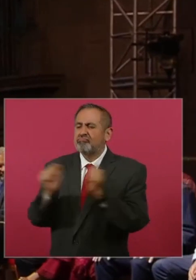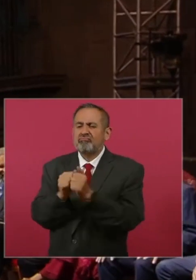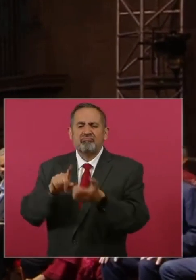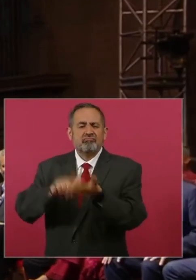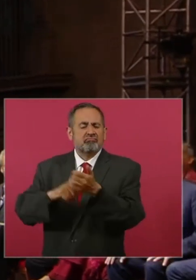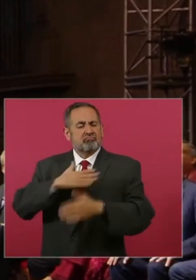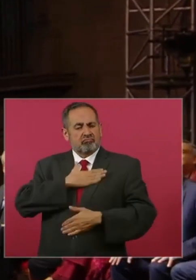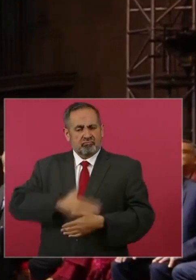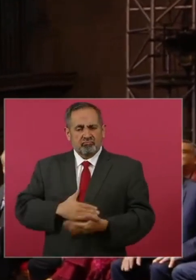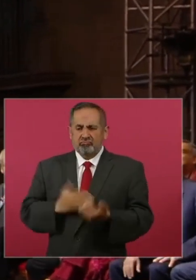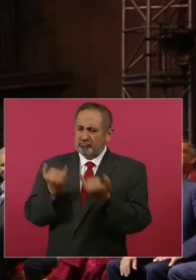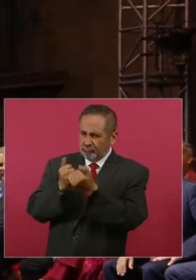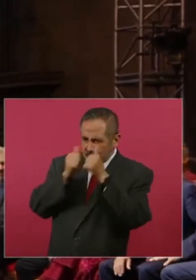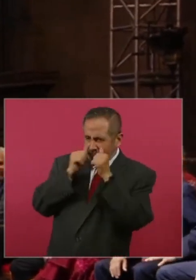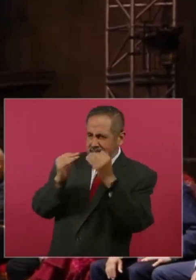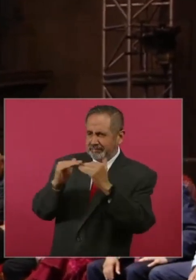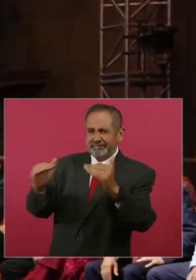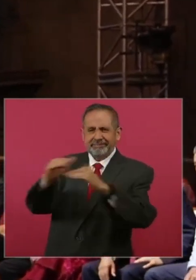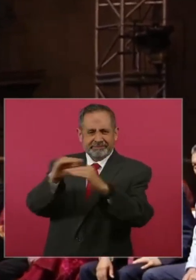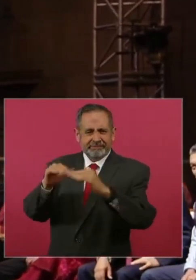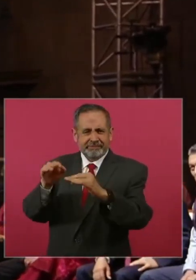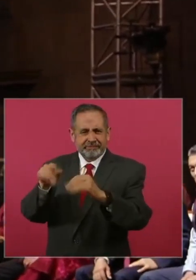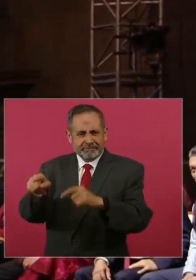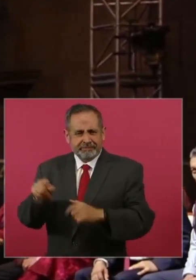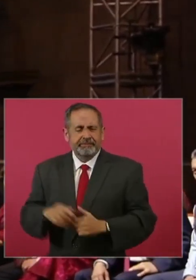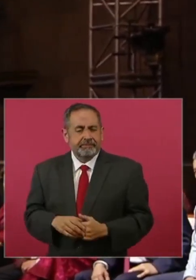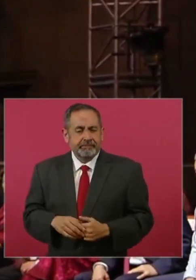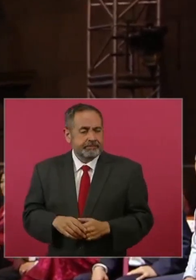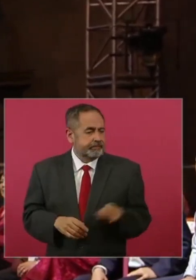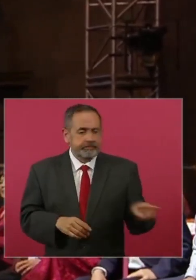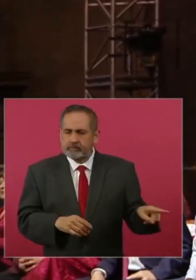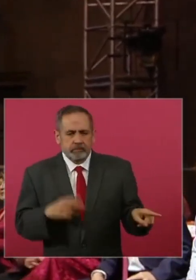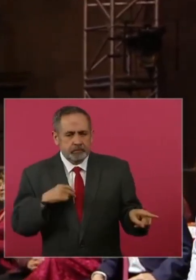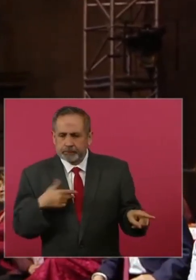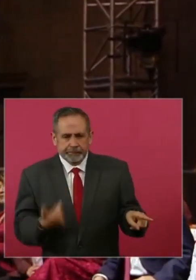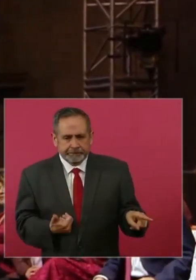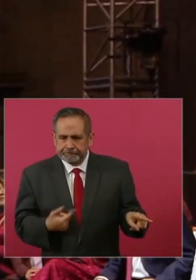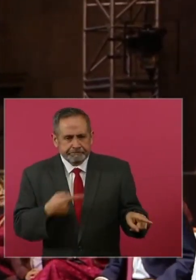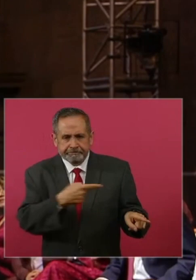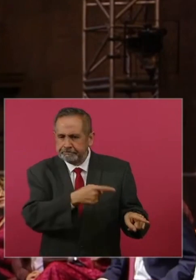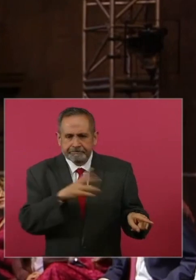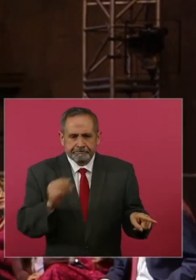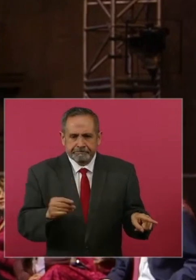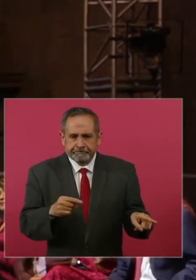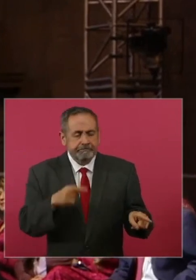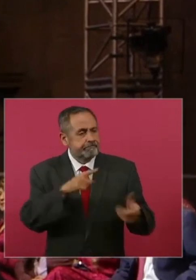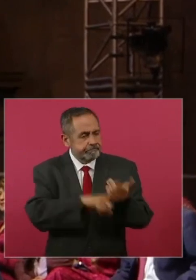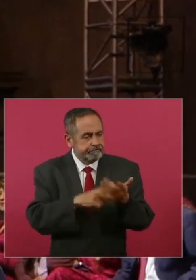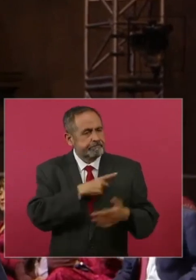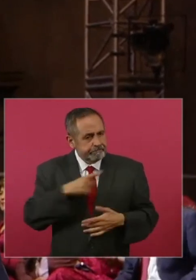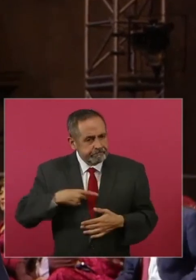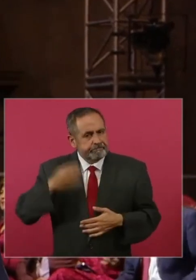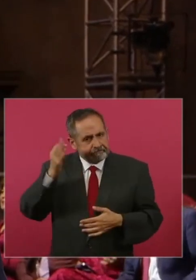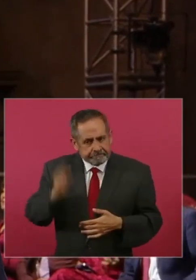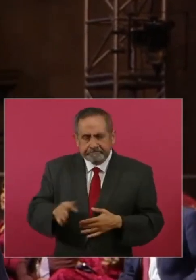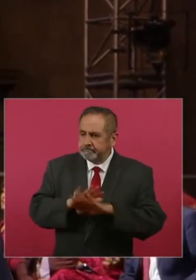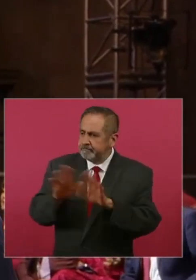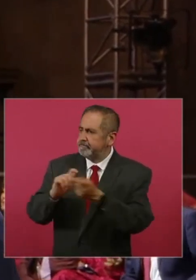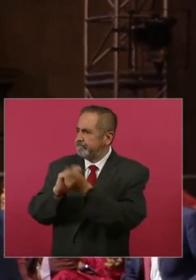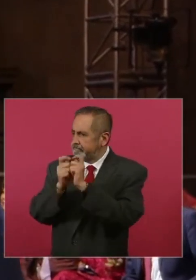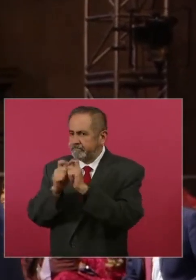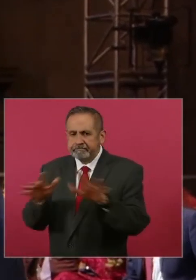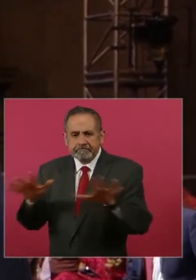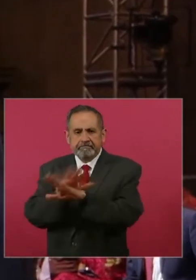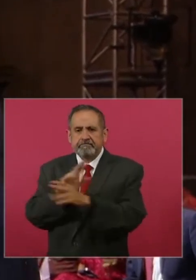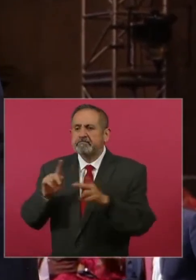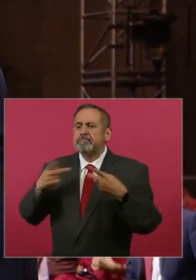ideals, social. By justice, social en justice. Vez de entender esta nueva realidad, so instead of understanding this new reality, instead of